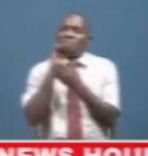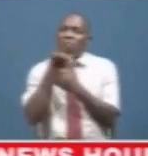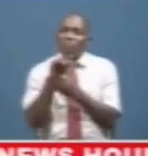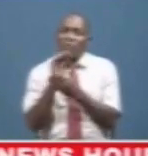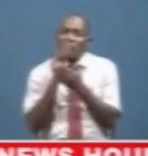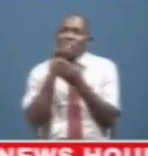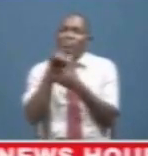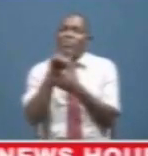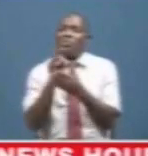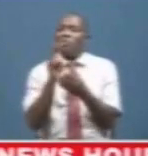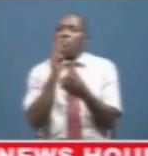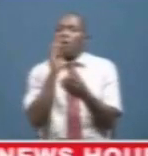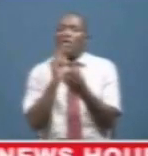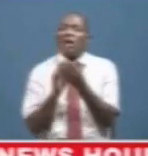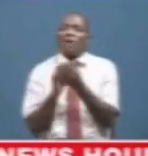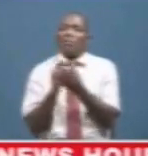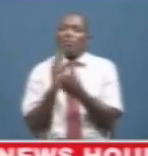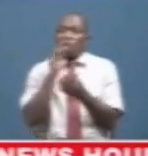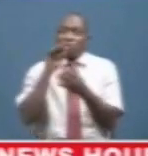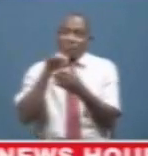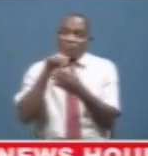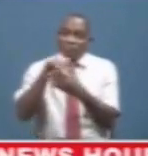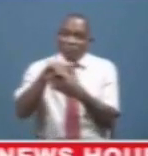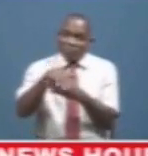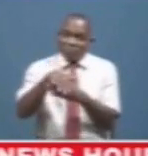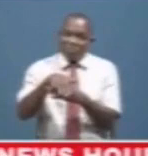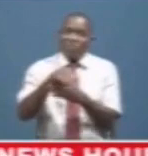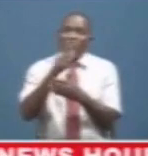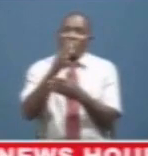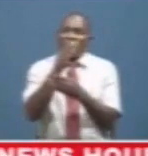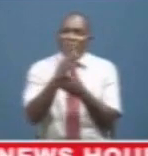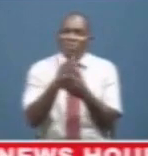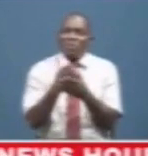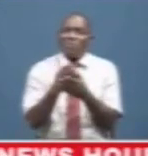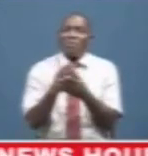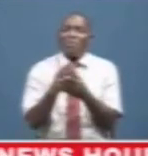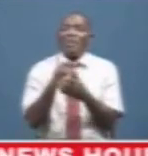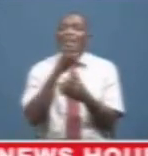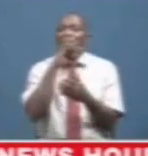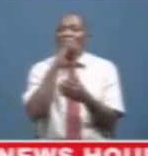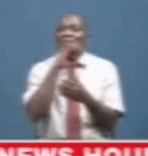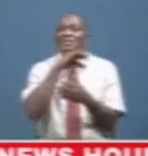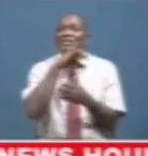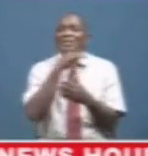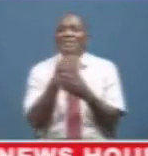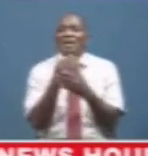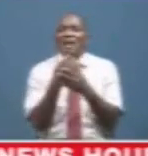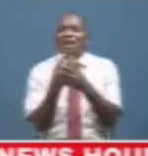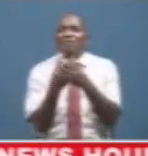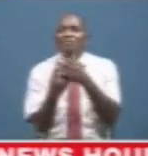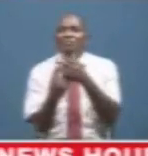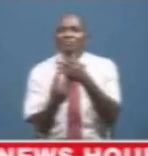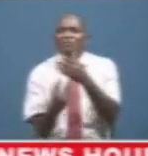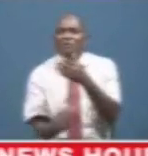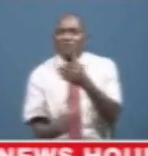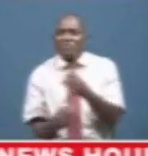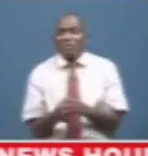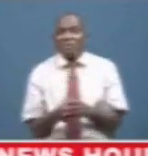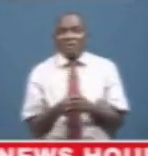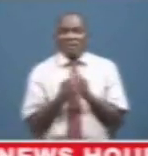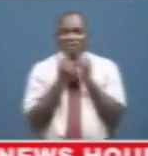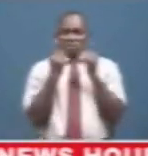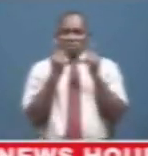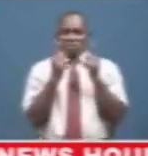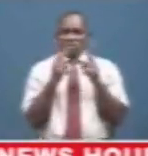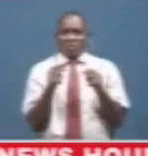going to introduce into the rivers, some ions will be released into the river and it will force the particles to settle. Impressed with the